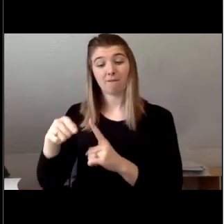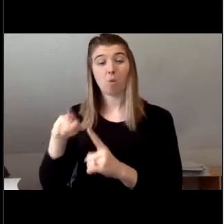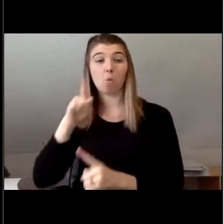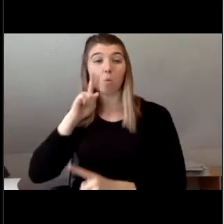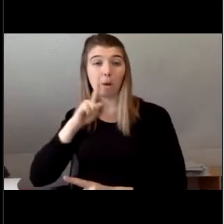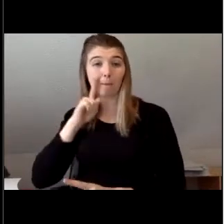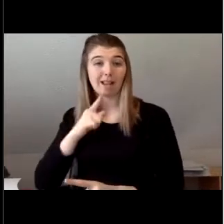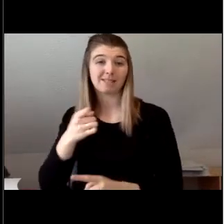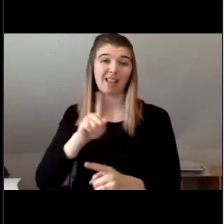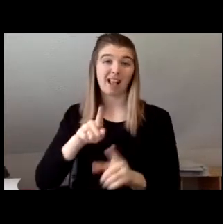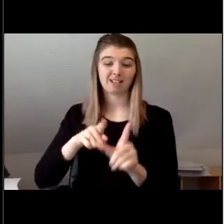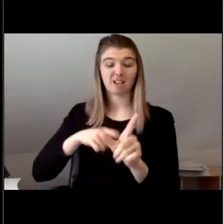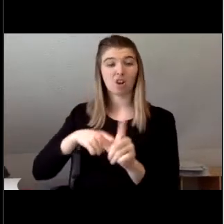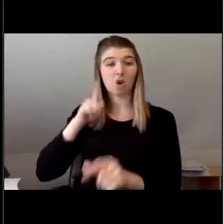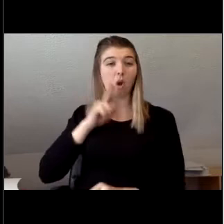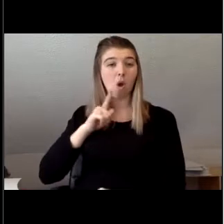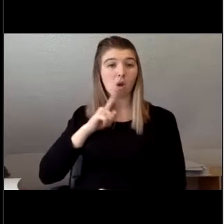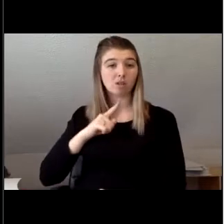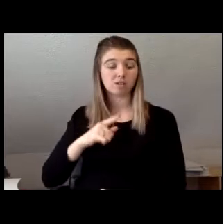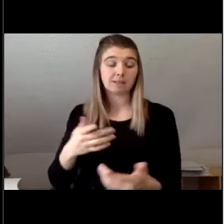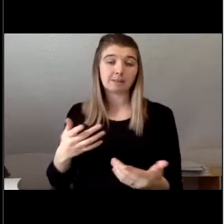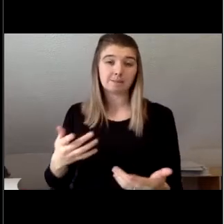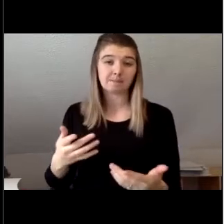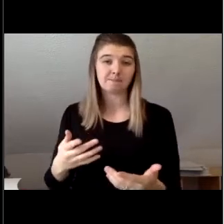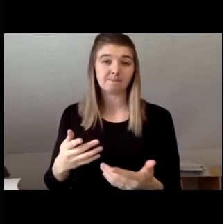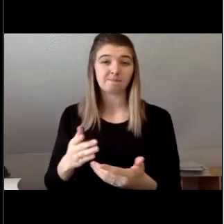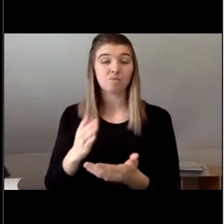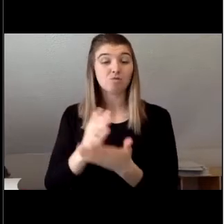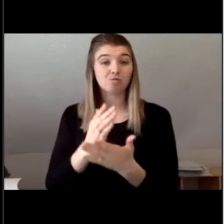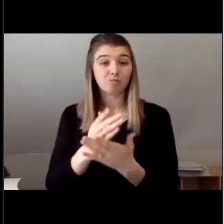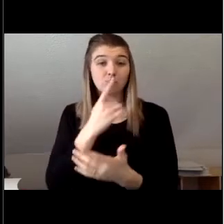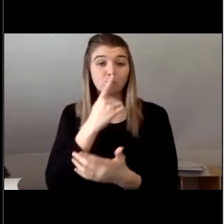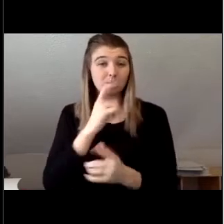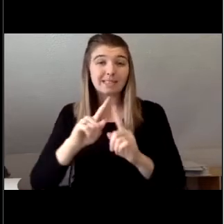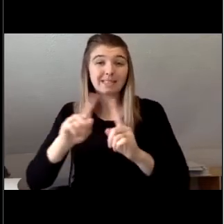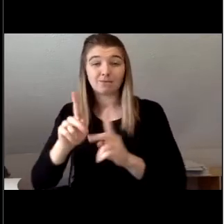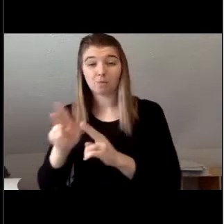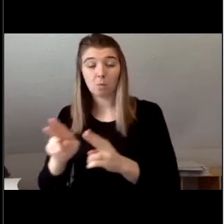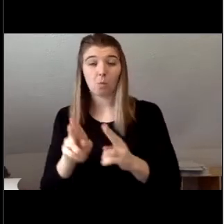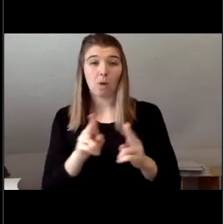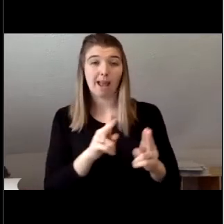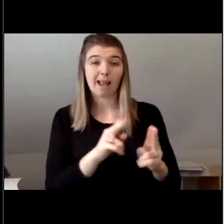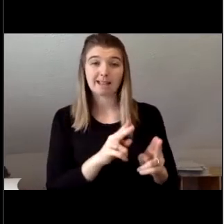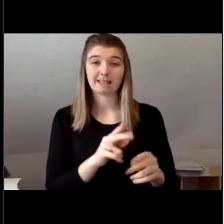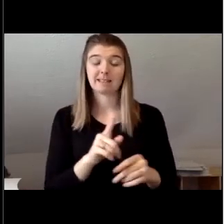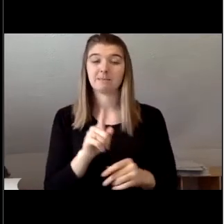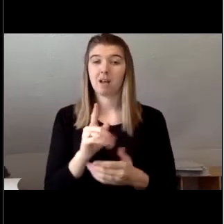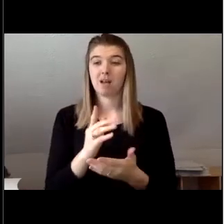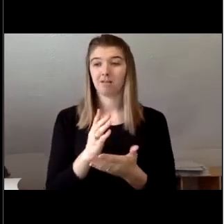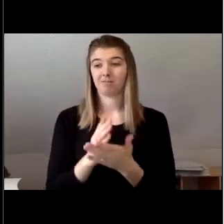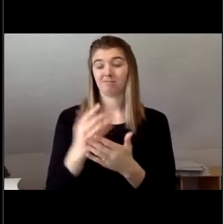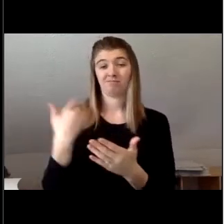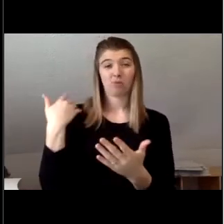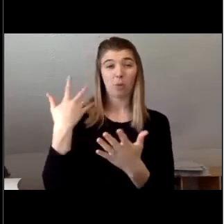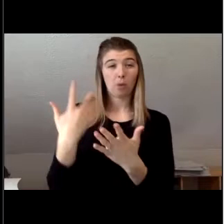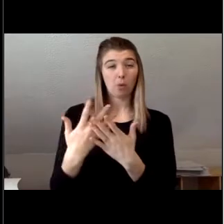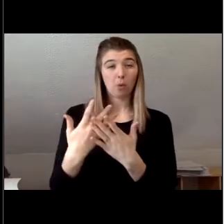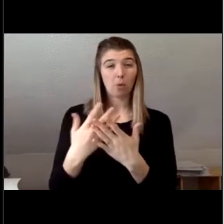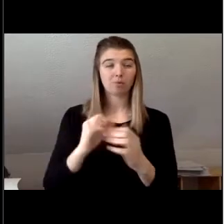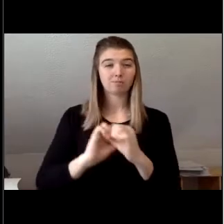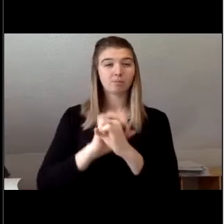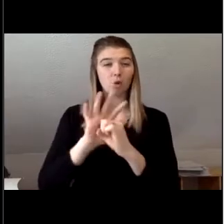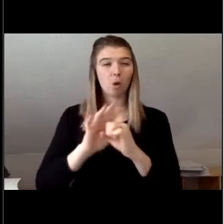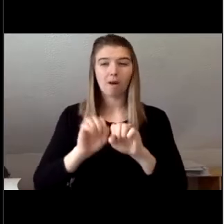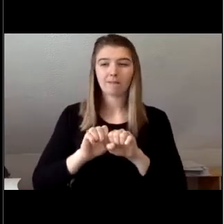girls. And however that manifests in your country, really the pandemic has shone a very harsh light